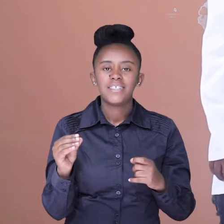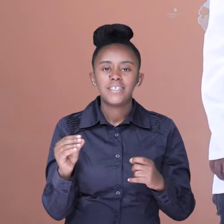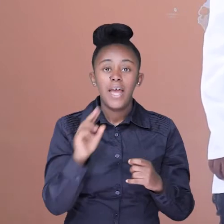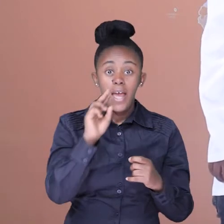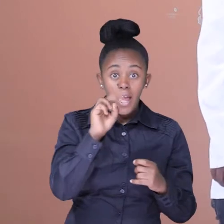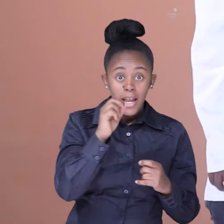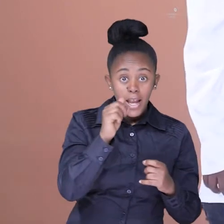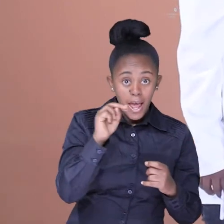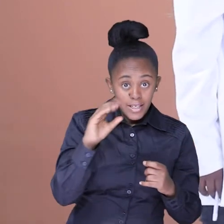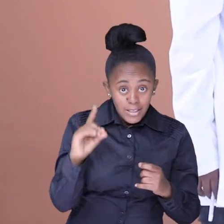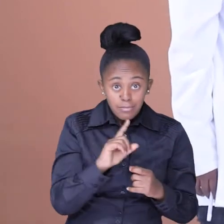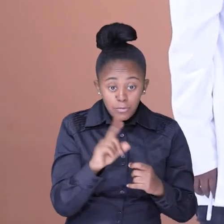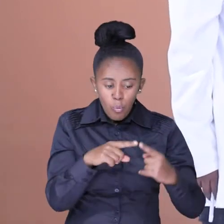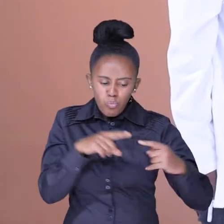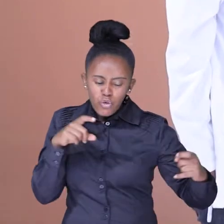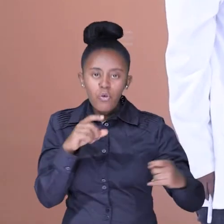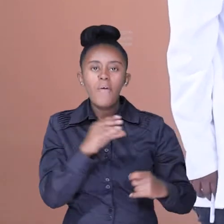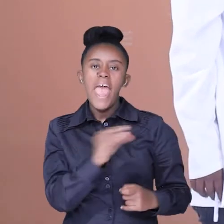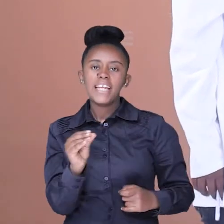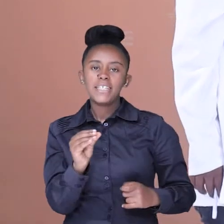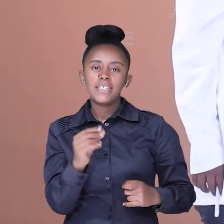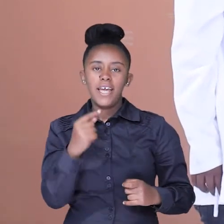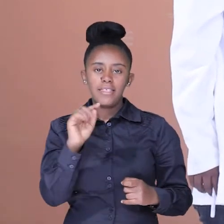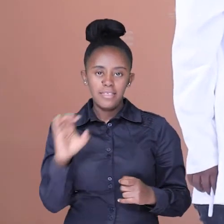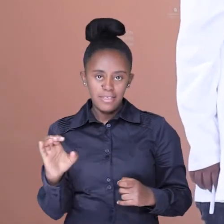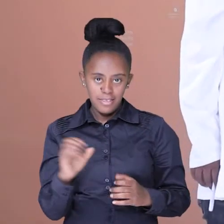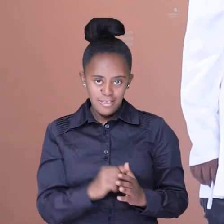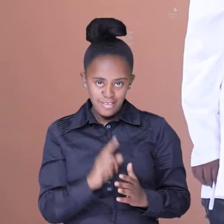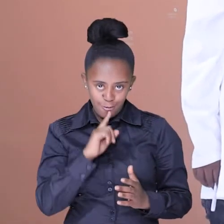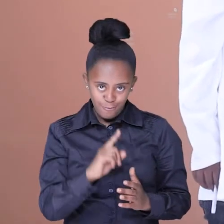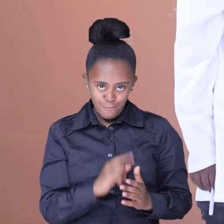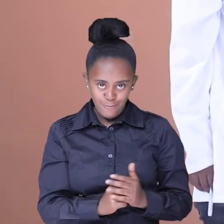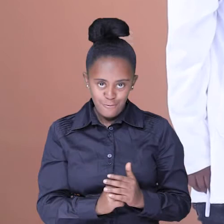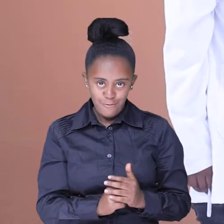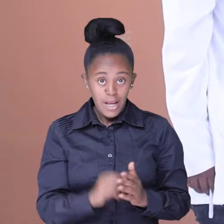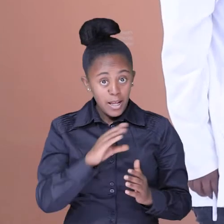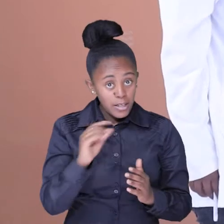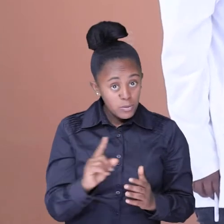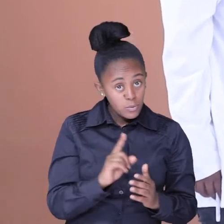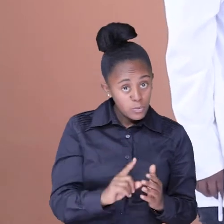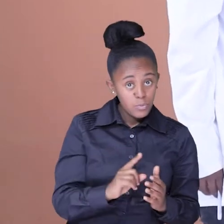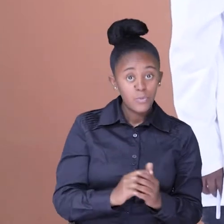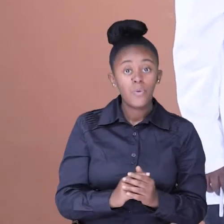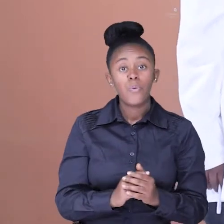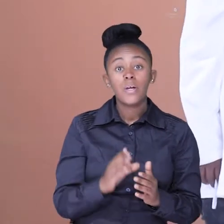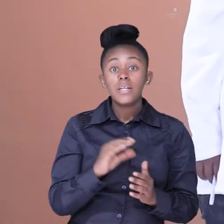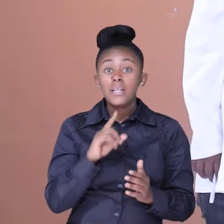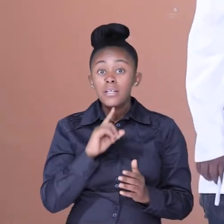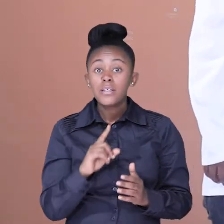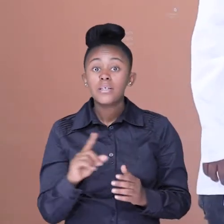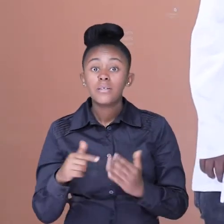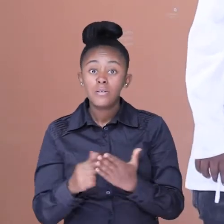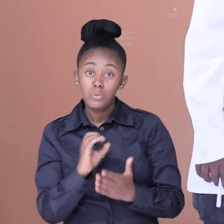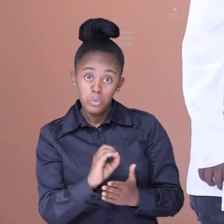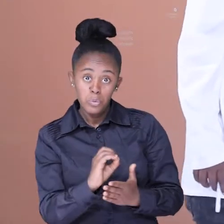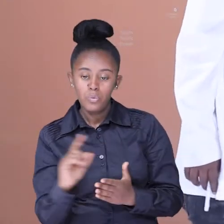N A and D is the opposite of AND gate. If AND gate is 0, it is 1. If AND gate is 0, it is for